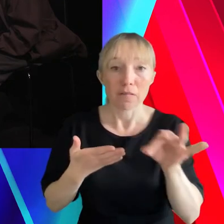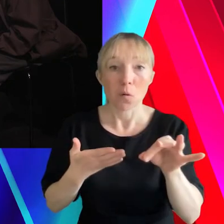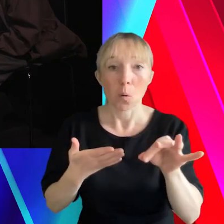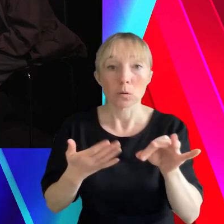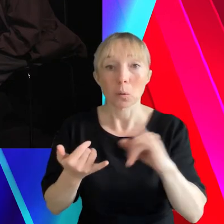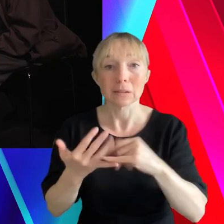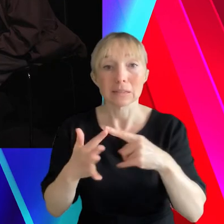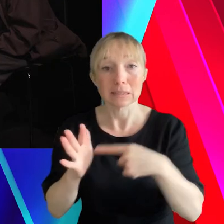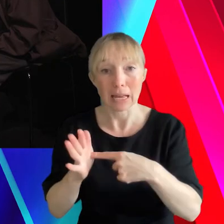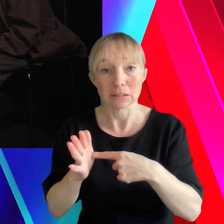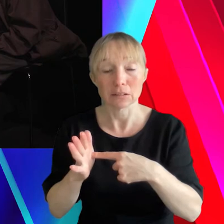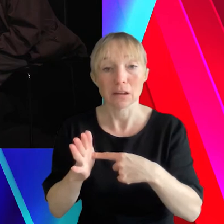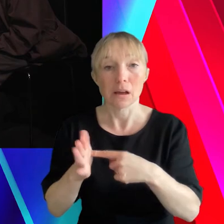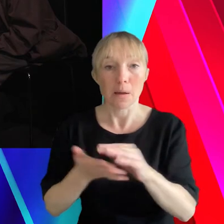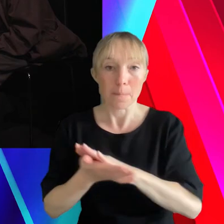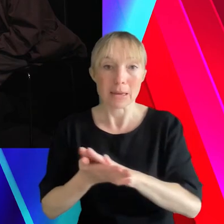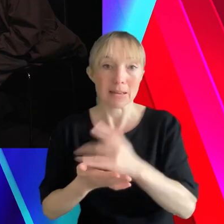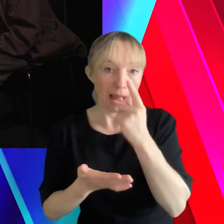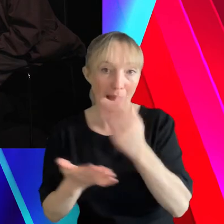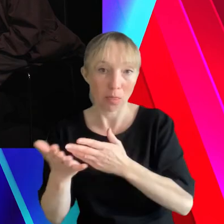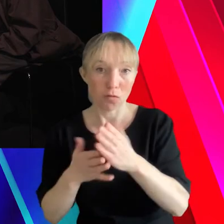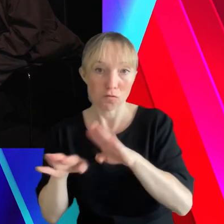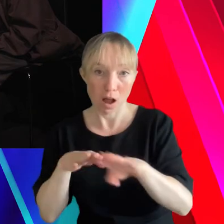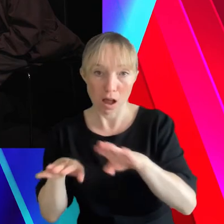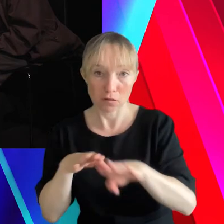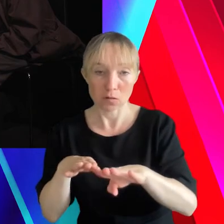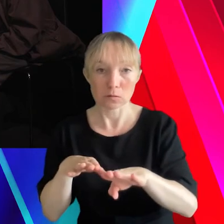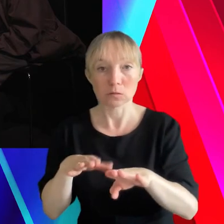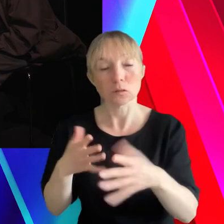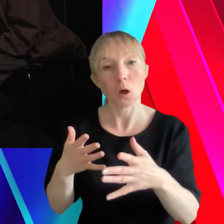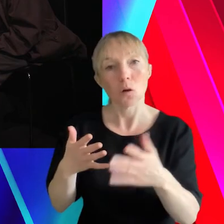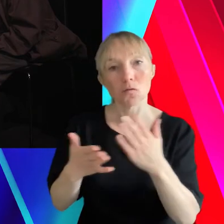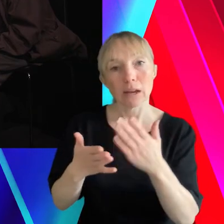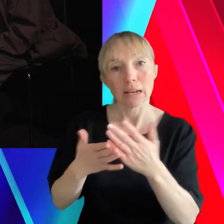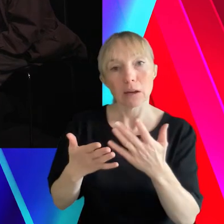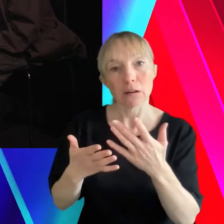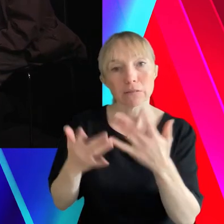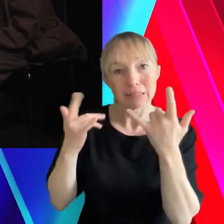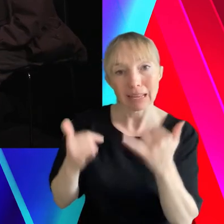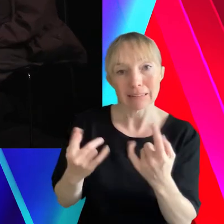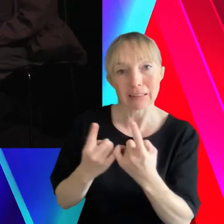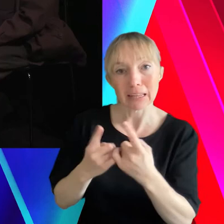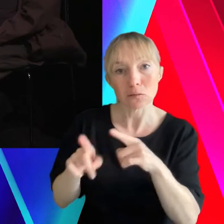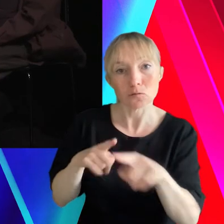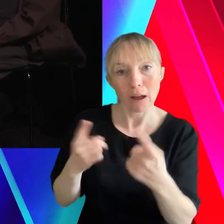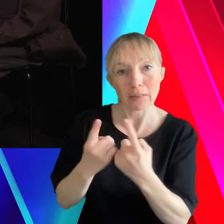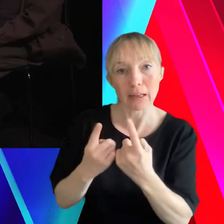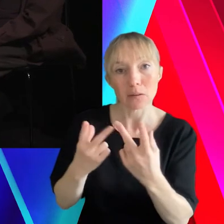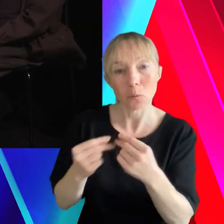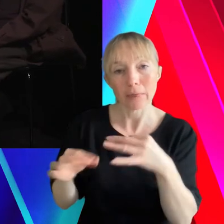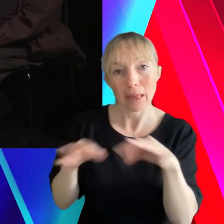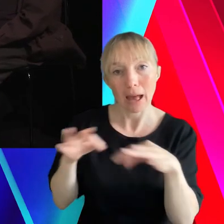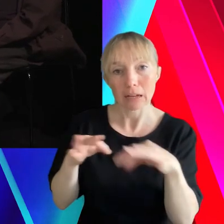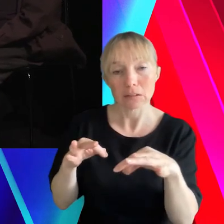during the rehearsal. So it's really for me a way of proving things and trying things with the actors. Well, I mean,